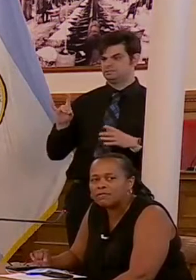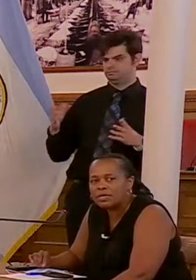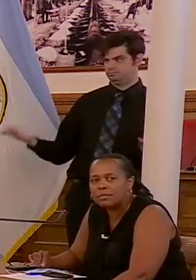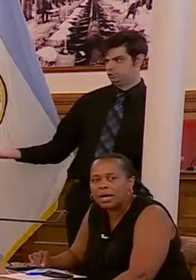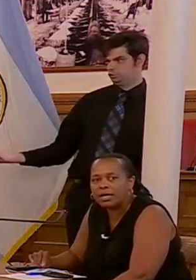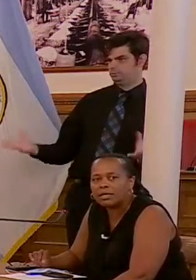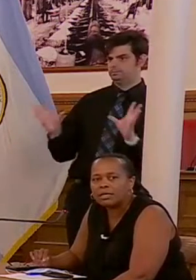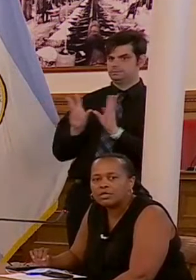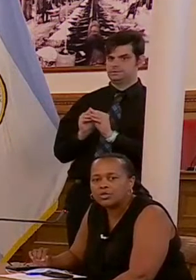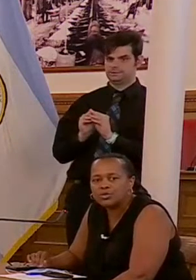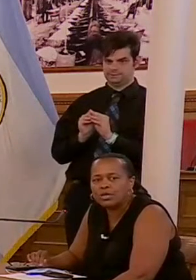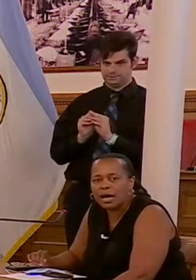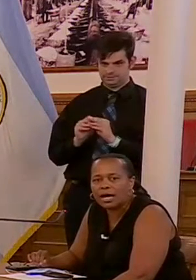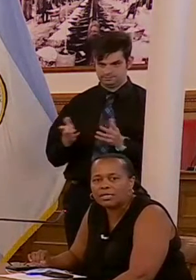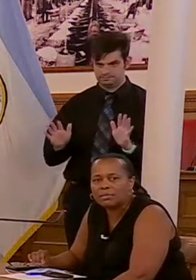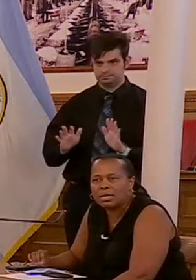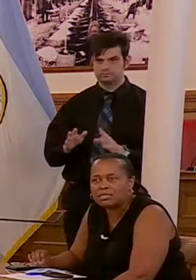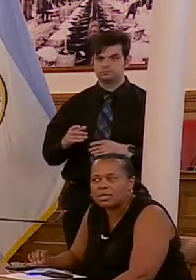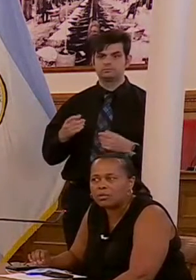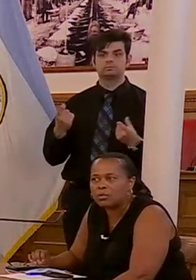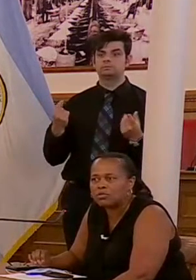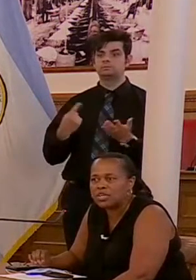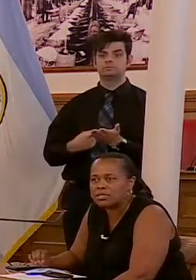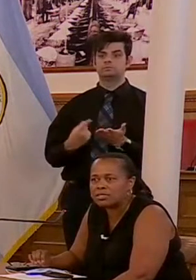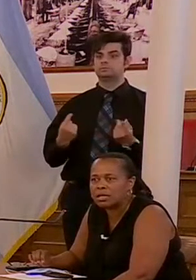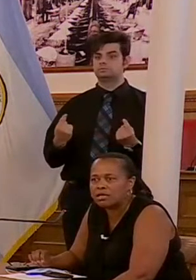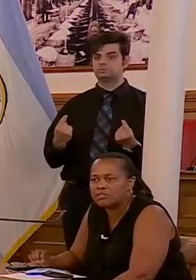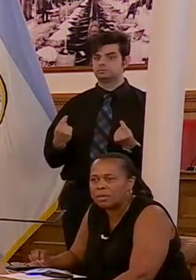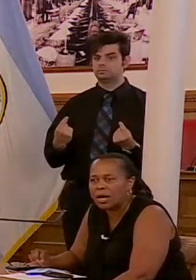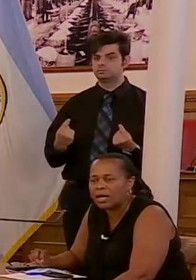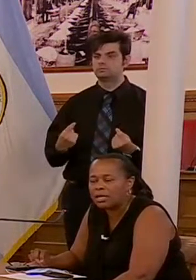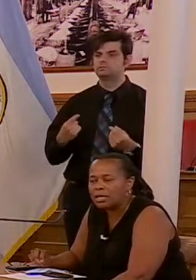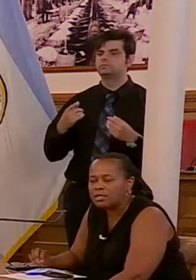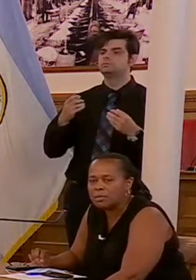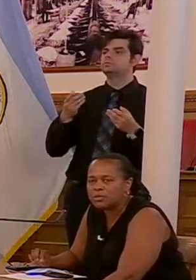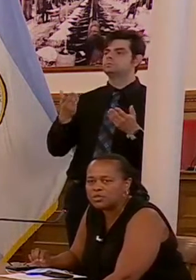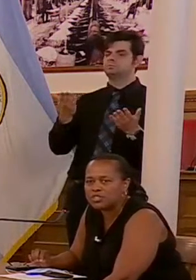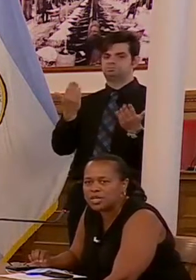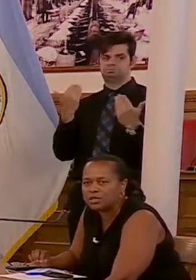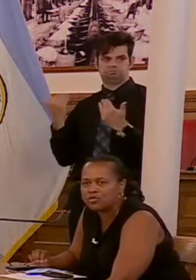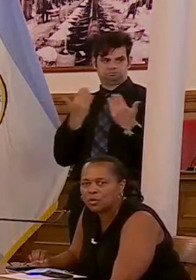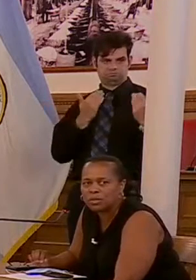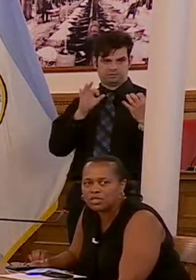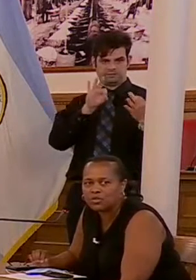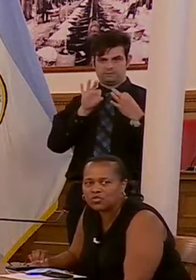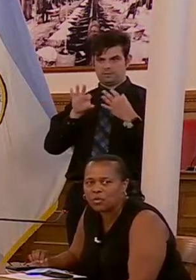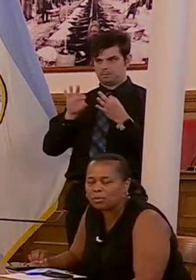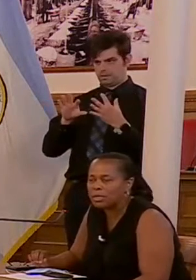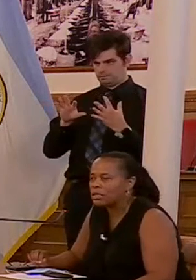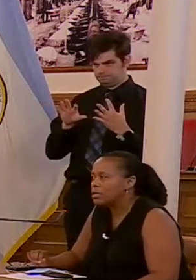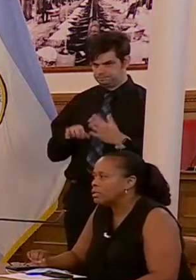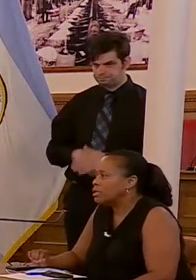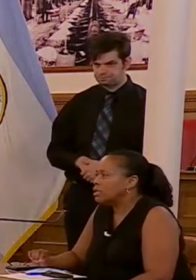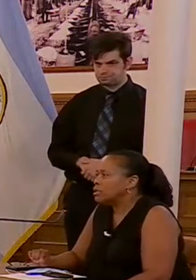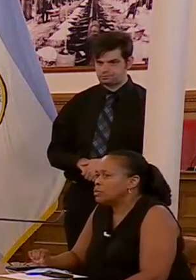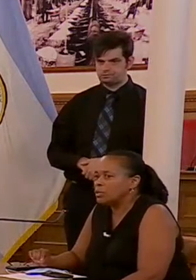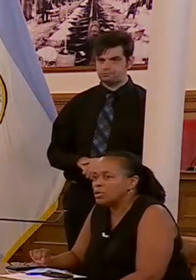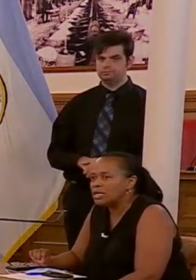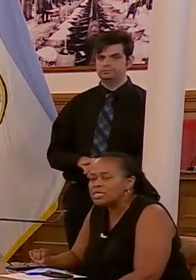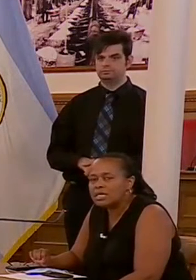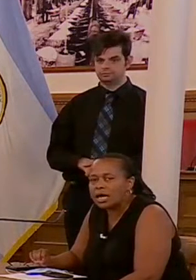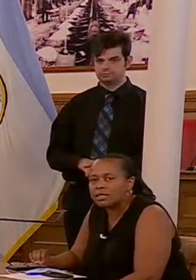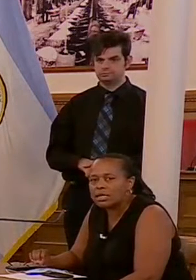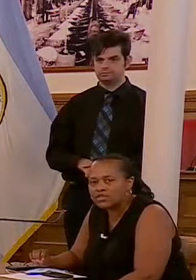provide feedback to the nine demands that were presented to us by the People's Agenda for Police Reform.